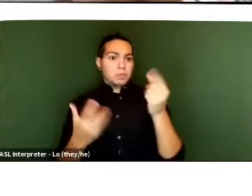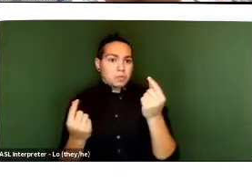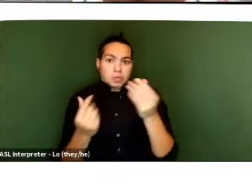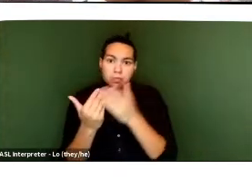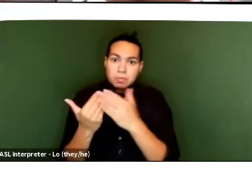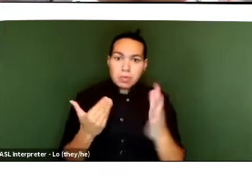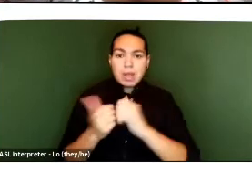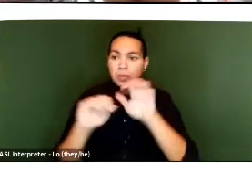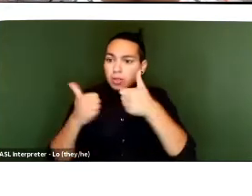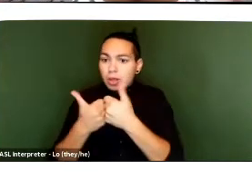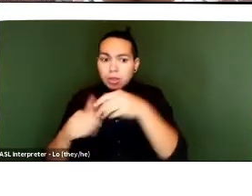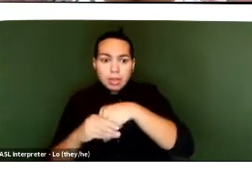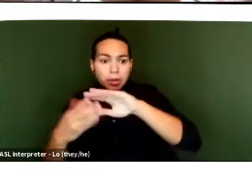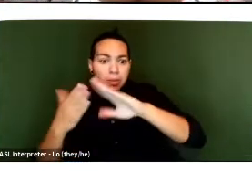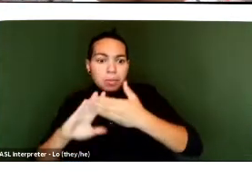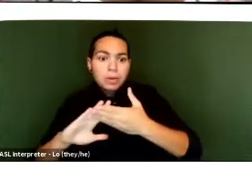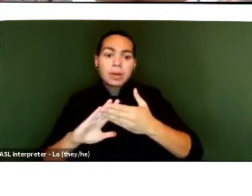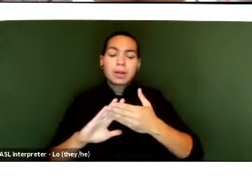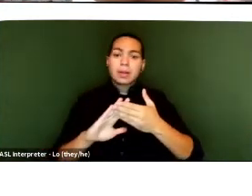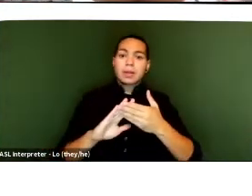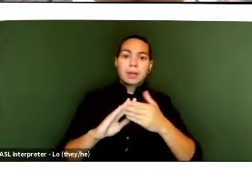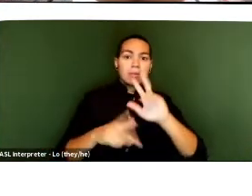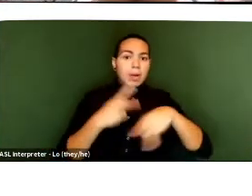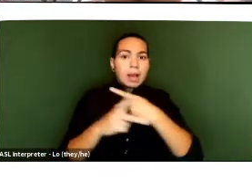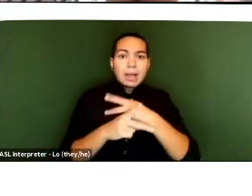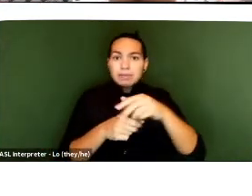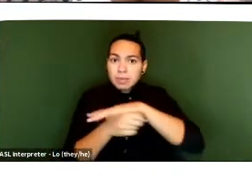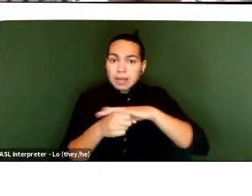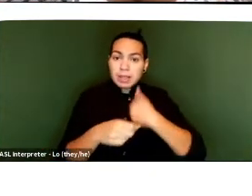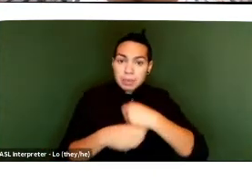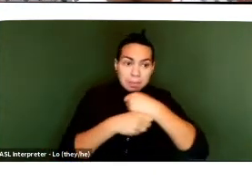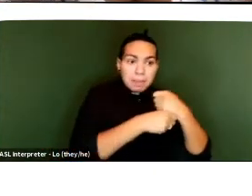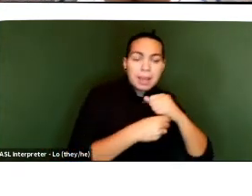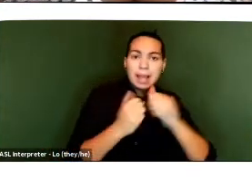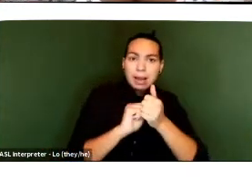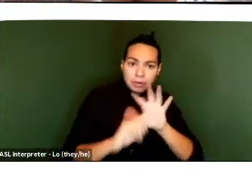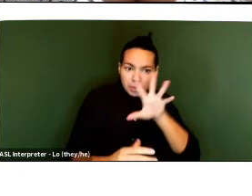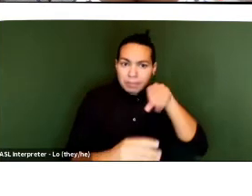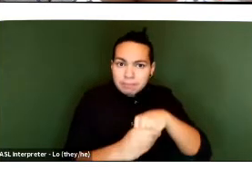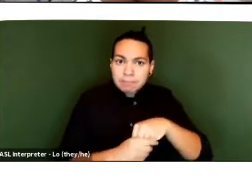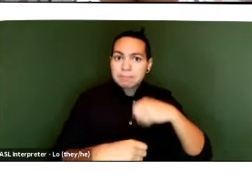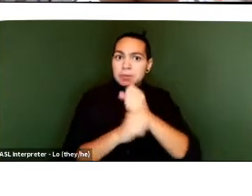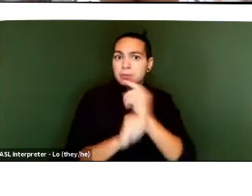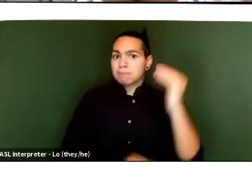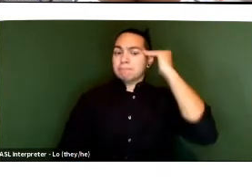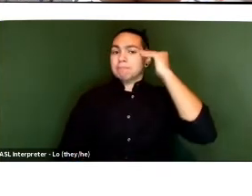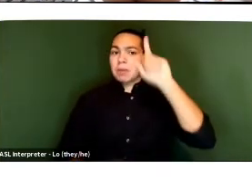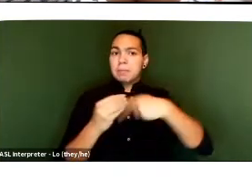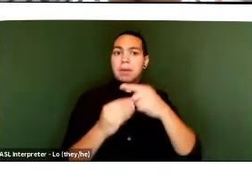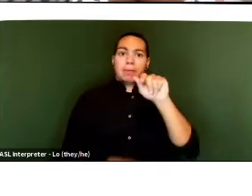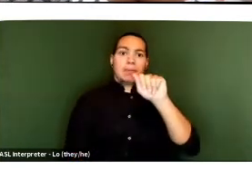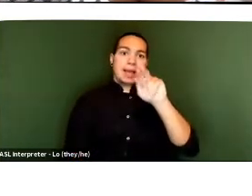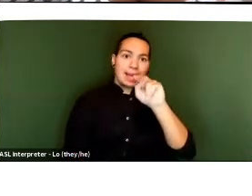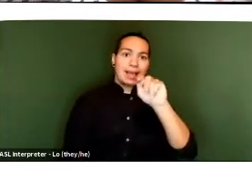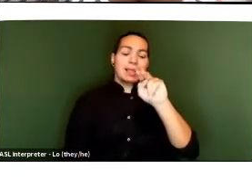various communities or whatever space we create change in. So, you know, I'm coming to this work from the perspective